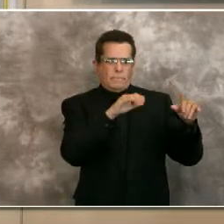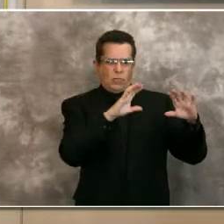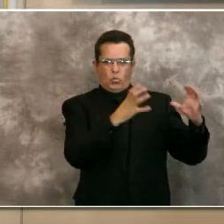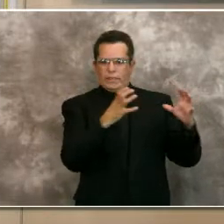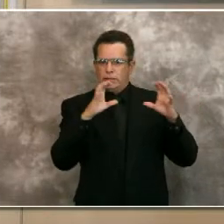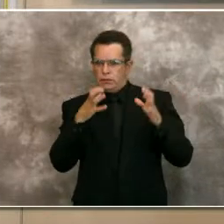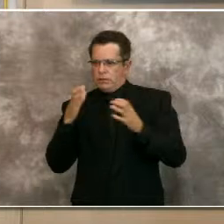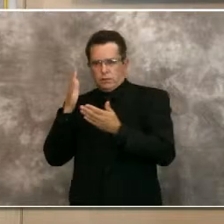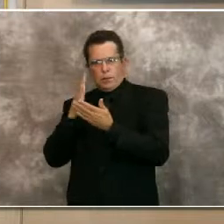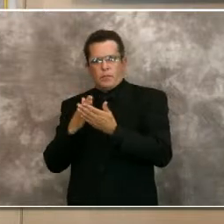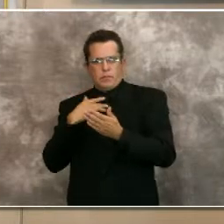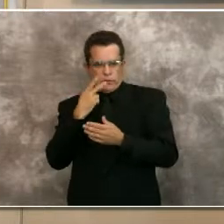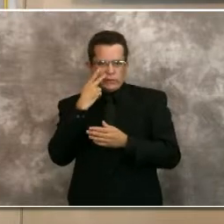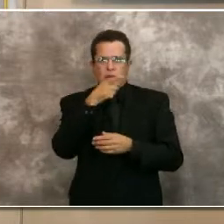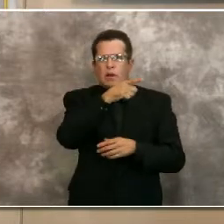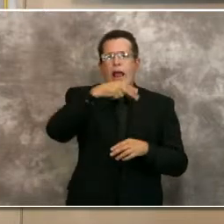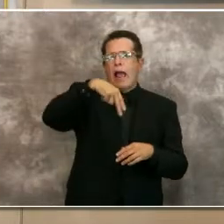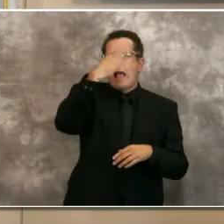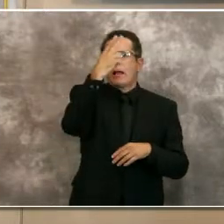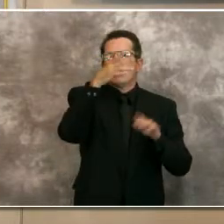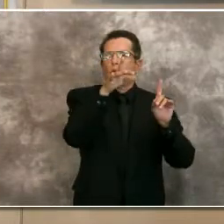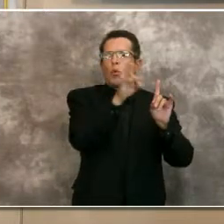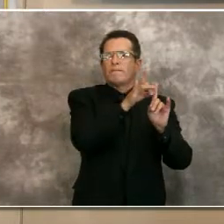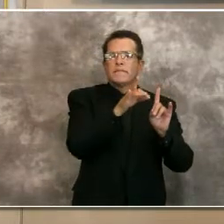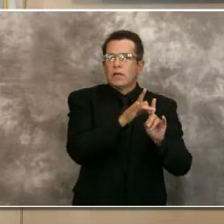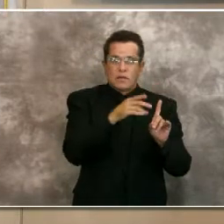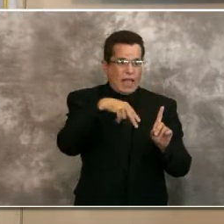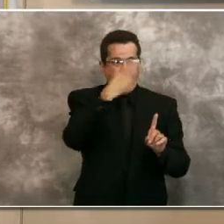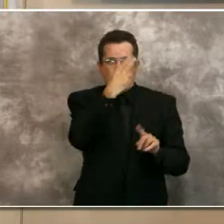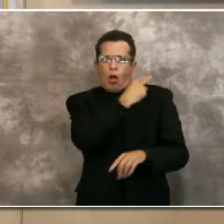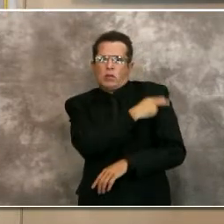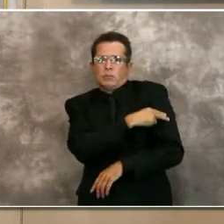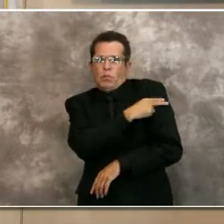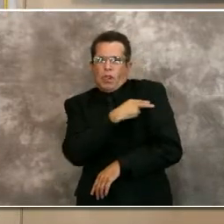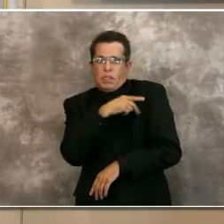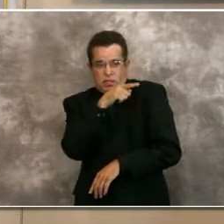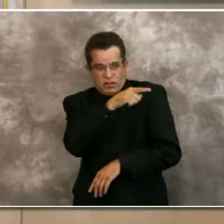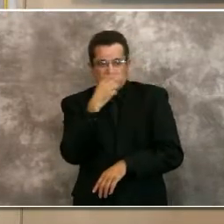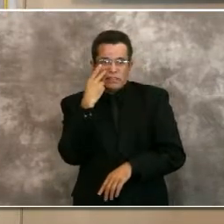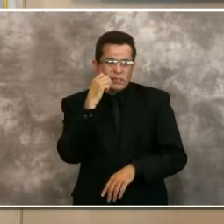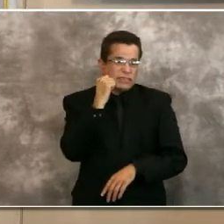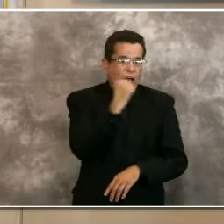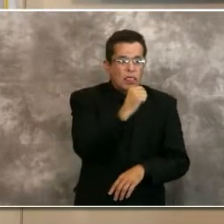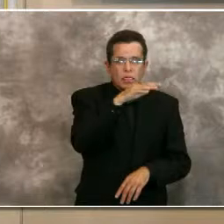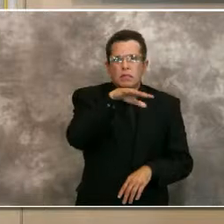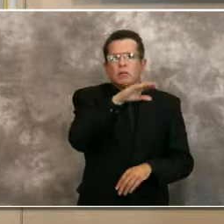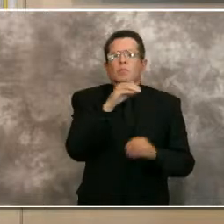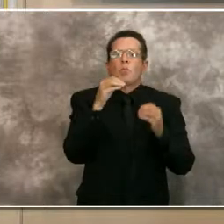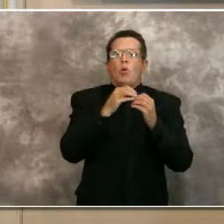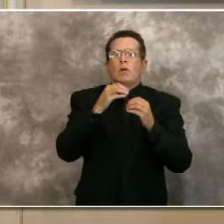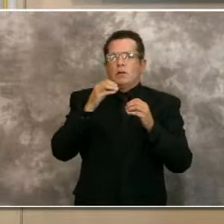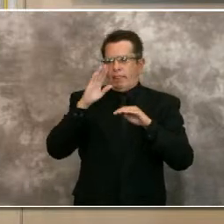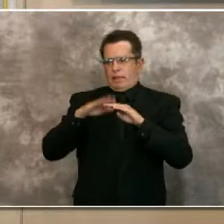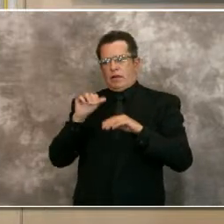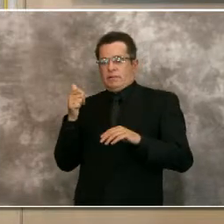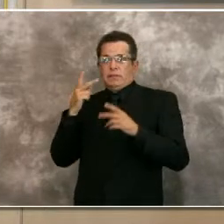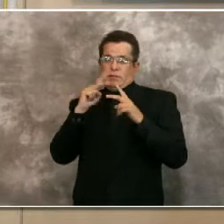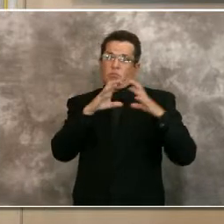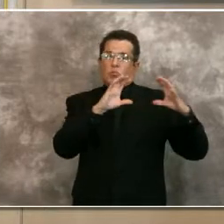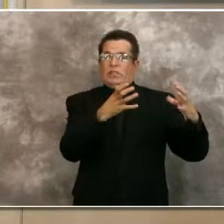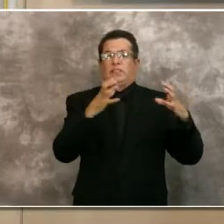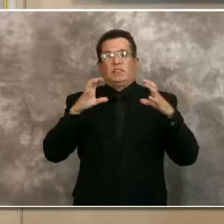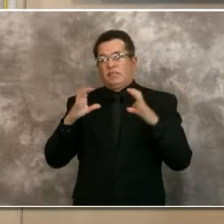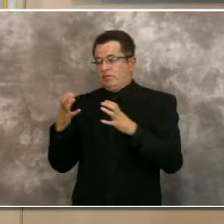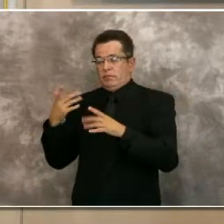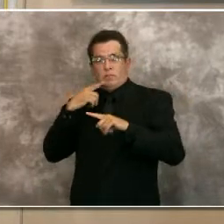some regions that are seeing much higher cases and much higher hospitalizations and are being hit much harder than others. And so we're